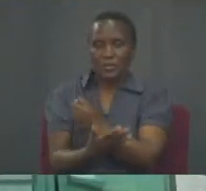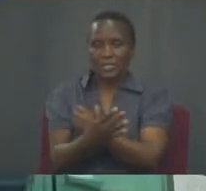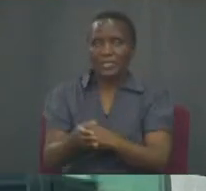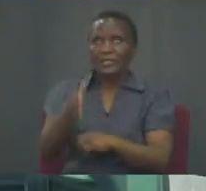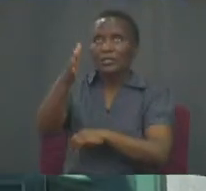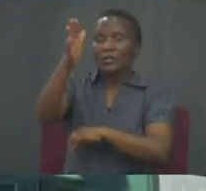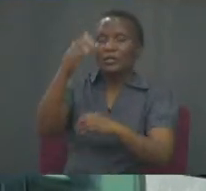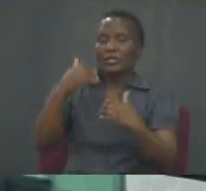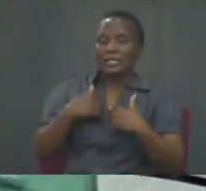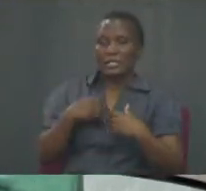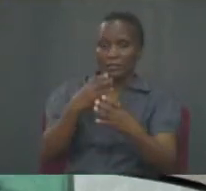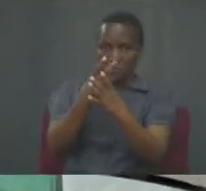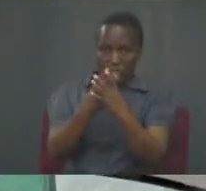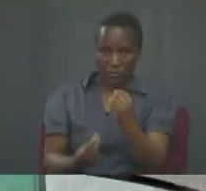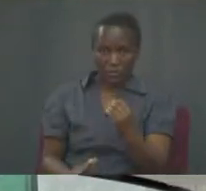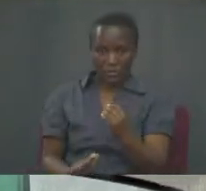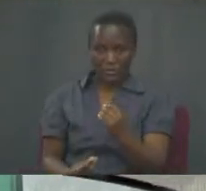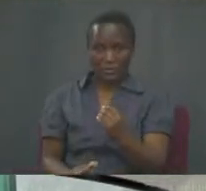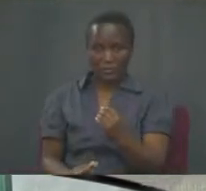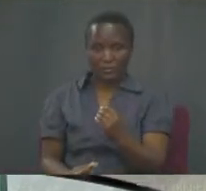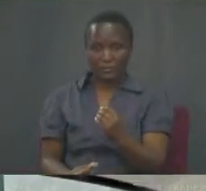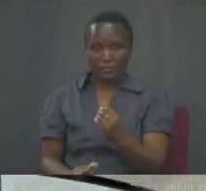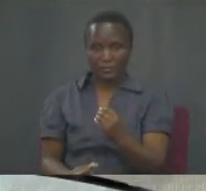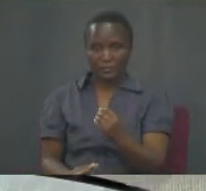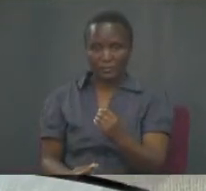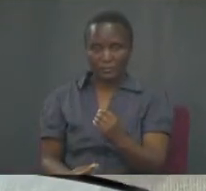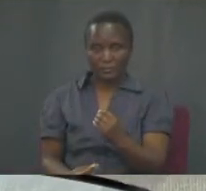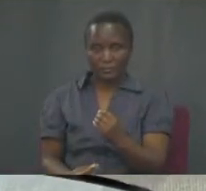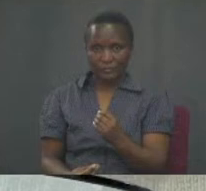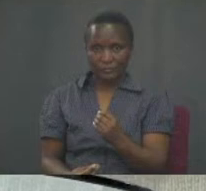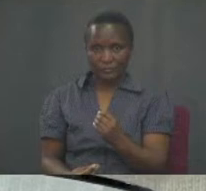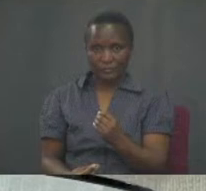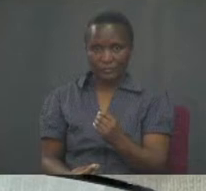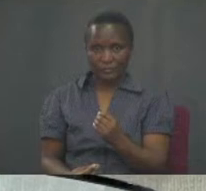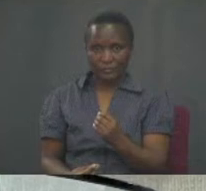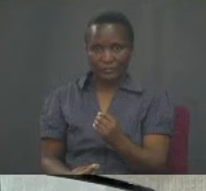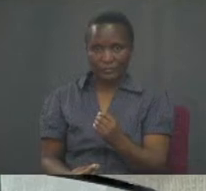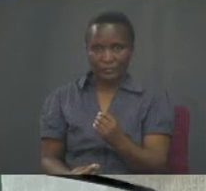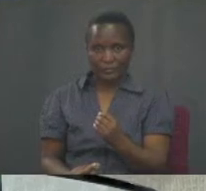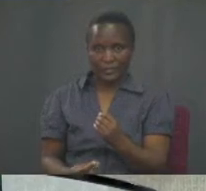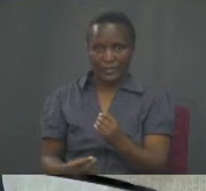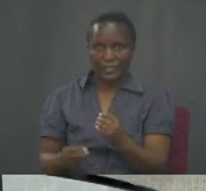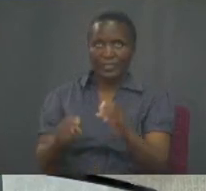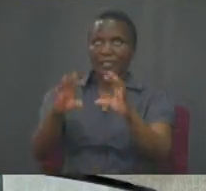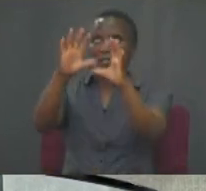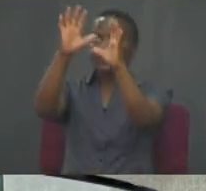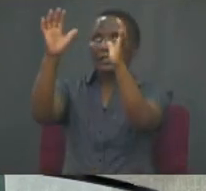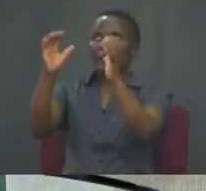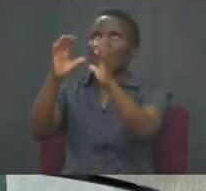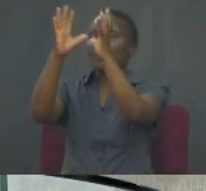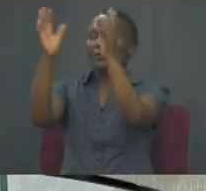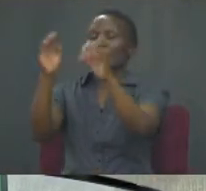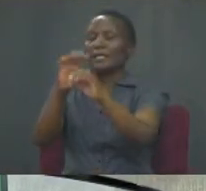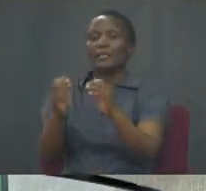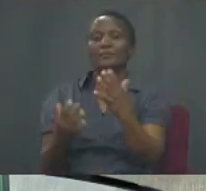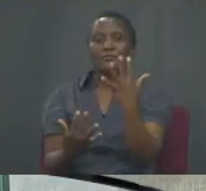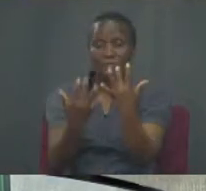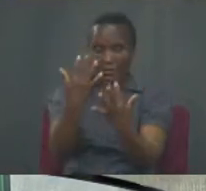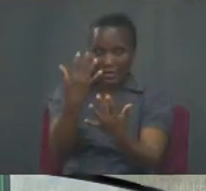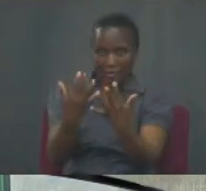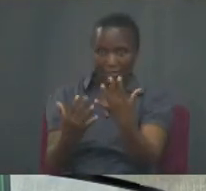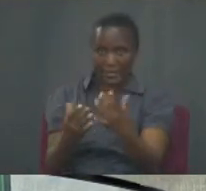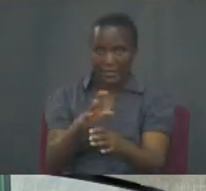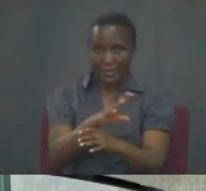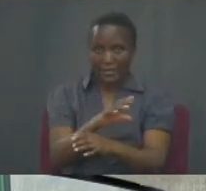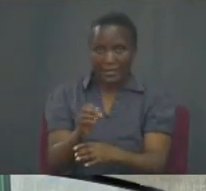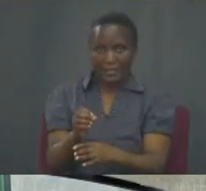He is in both the pillar of cloud and that of fire. And he acts as if he's opening a curtain just to